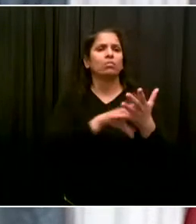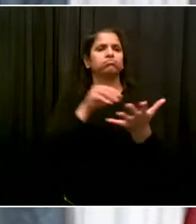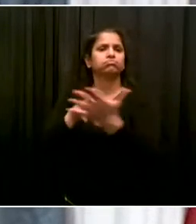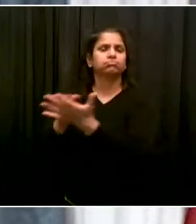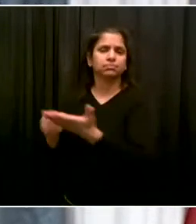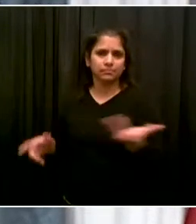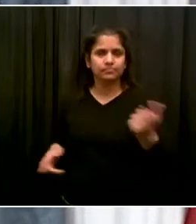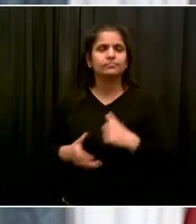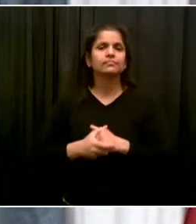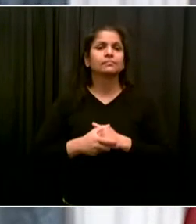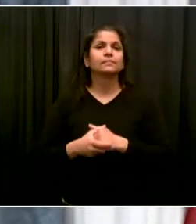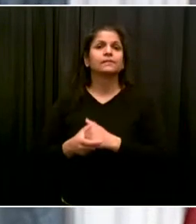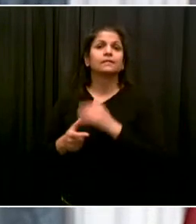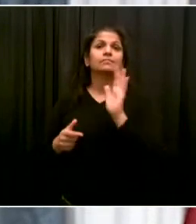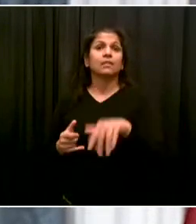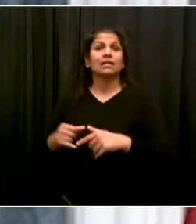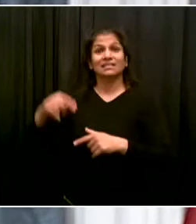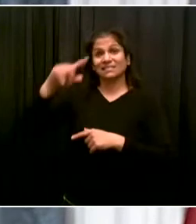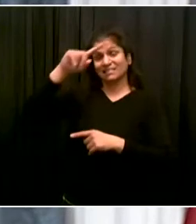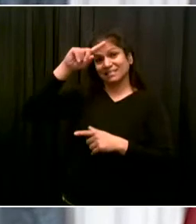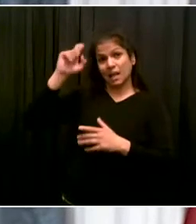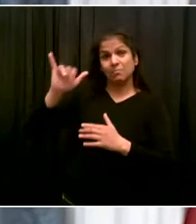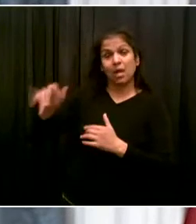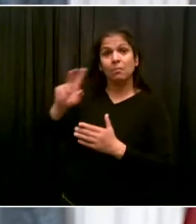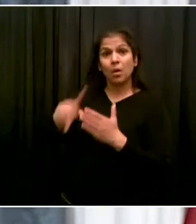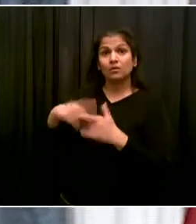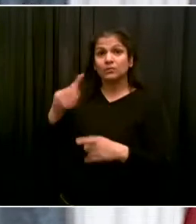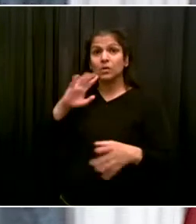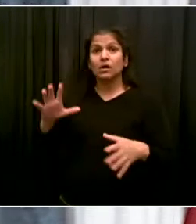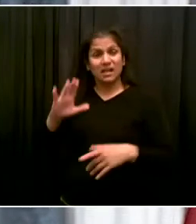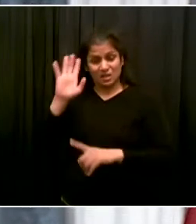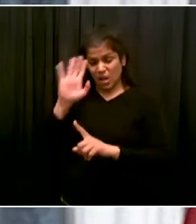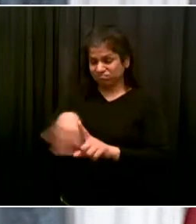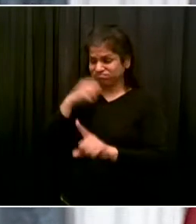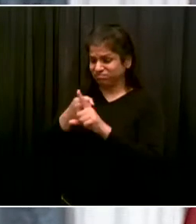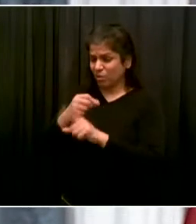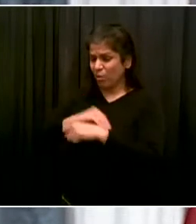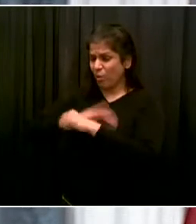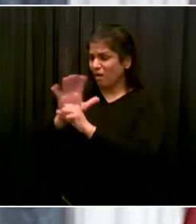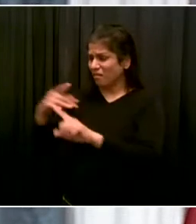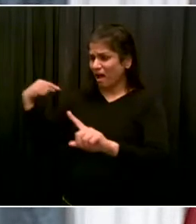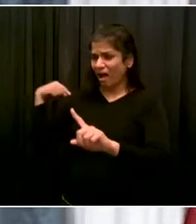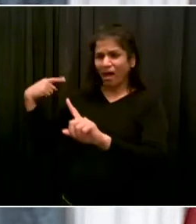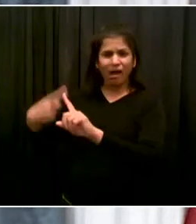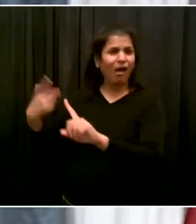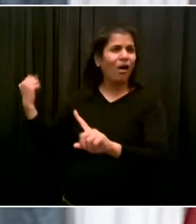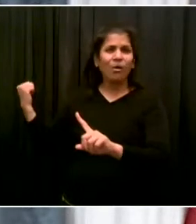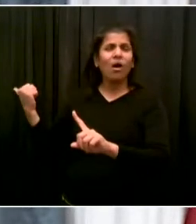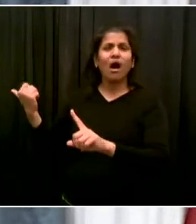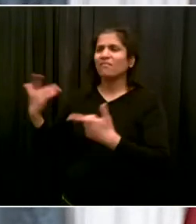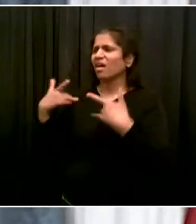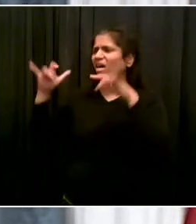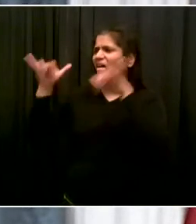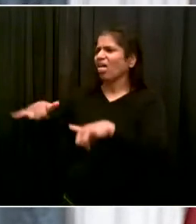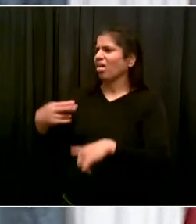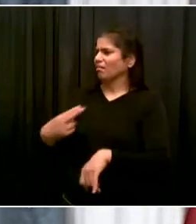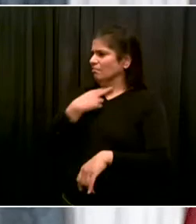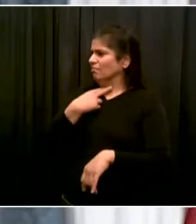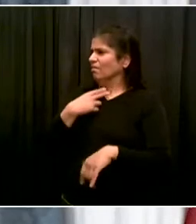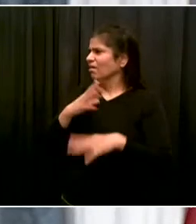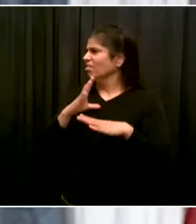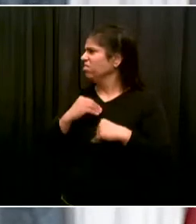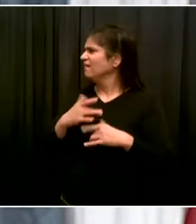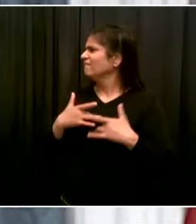and our school communities. After such a uniquely challenging year, I'm so excited to give our students something to